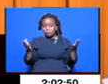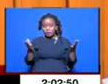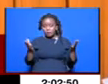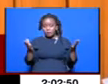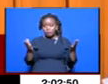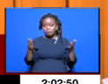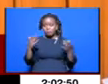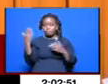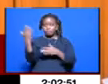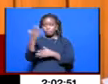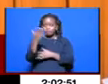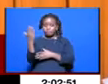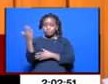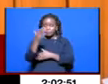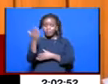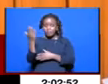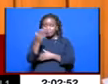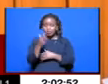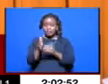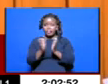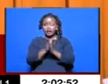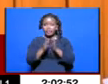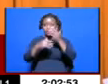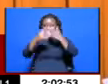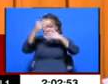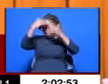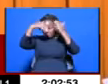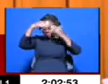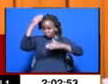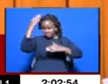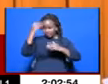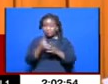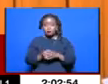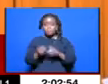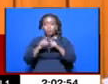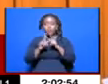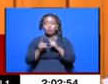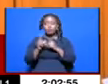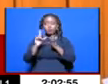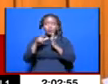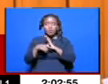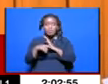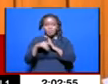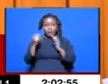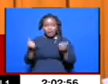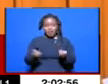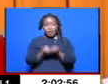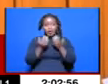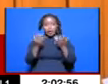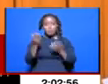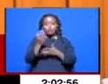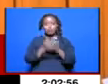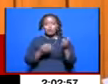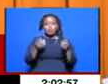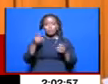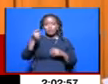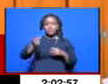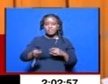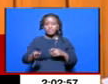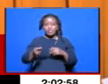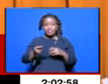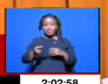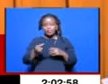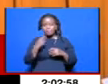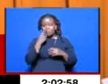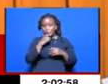lecturers and some professors, and finally it reached the ears of some judges who, in